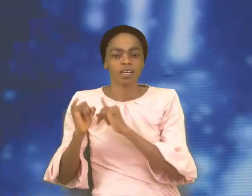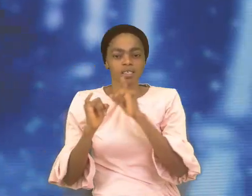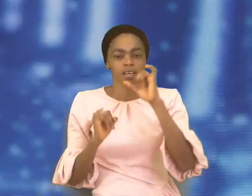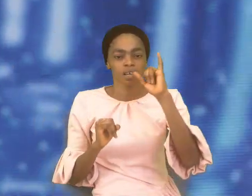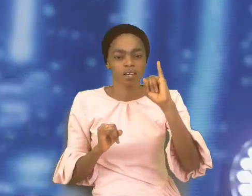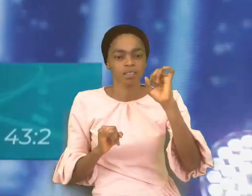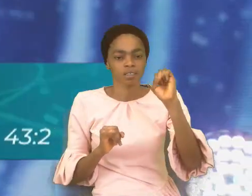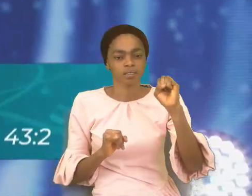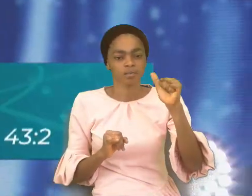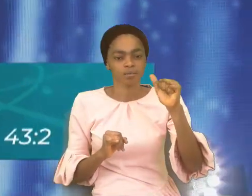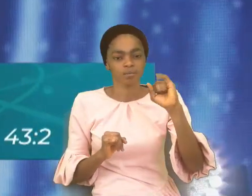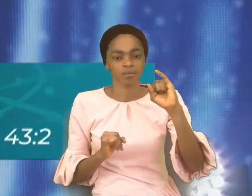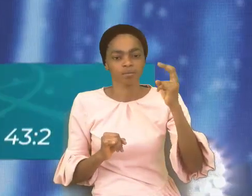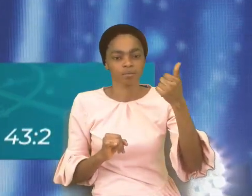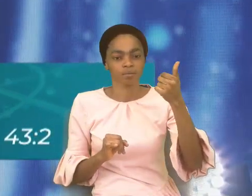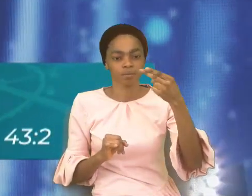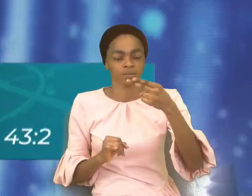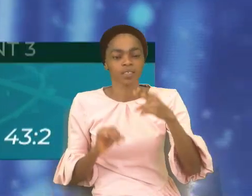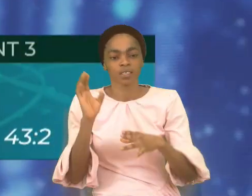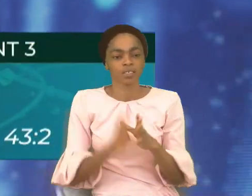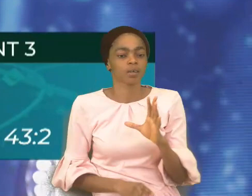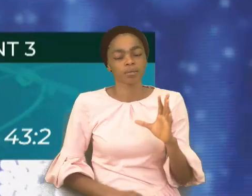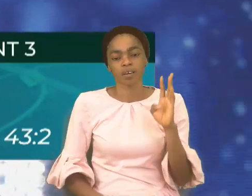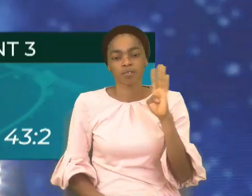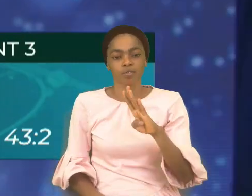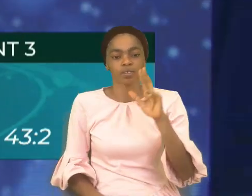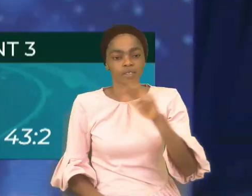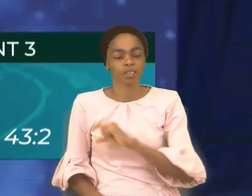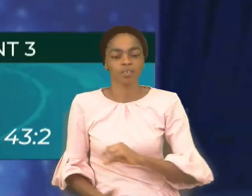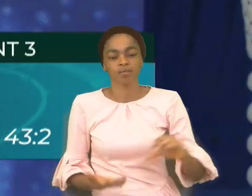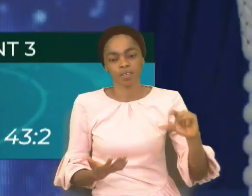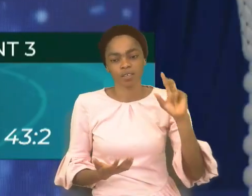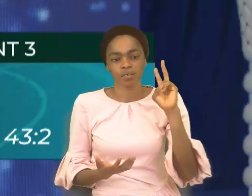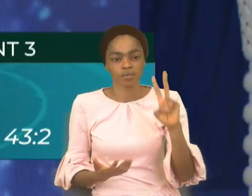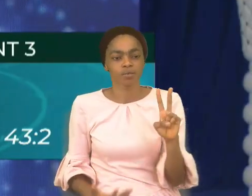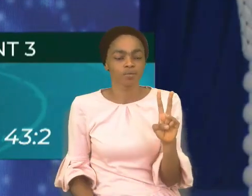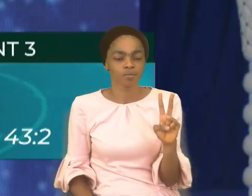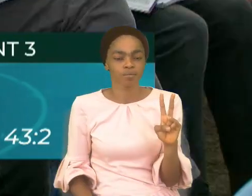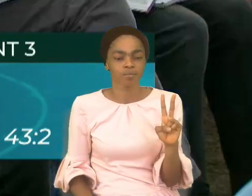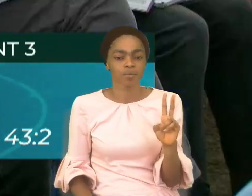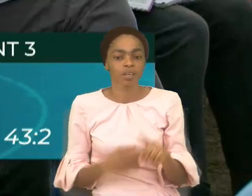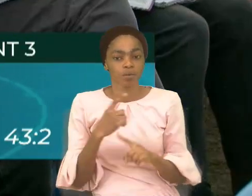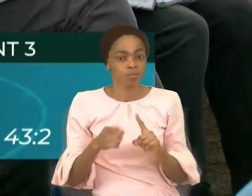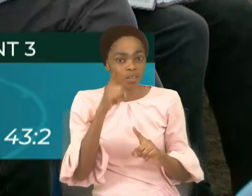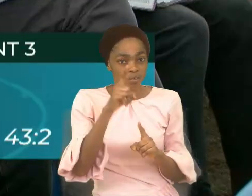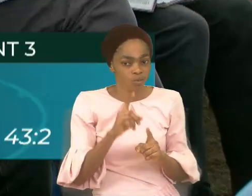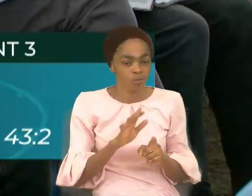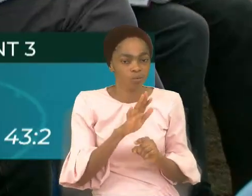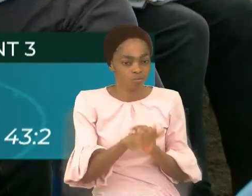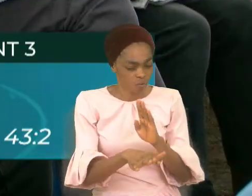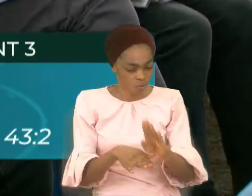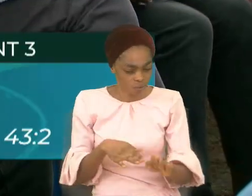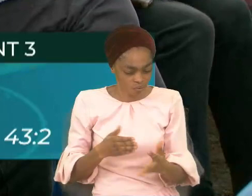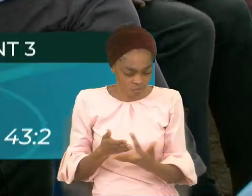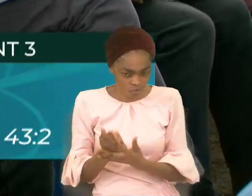chapter 43, verse 2. When thou passest through, you'll pass through. I